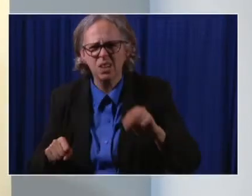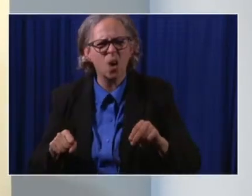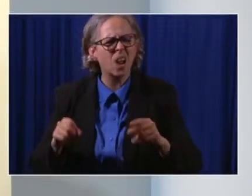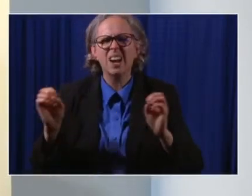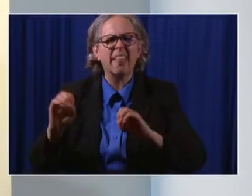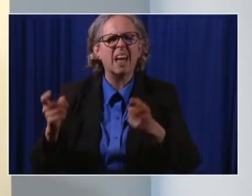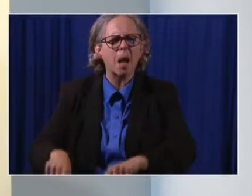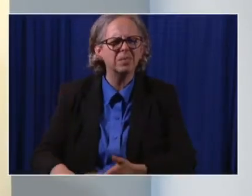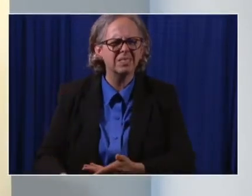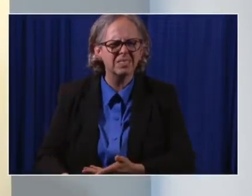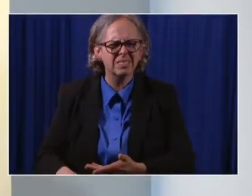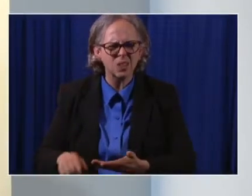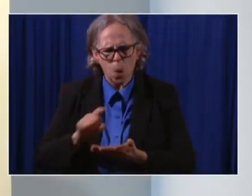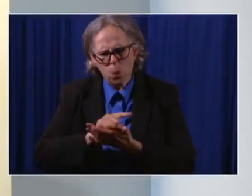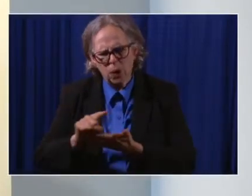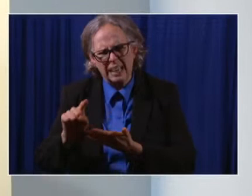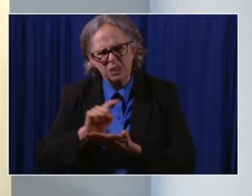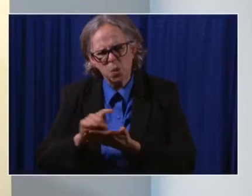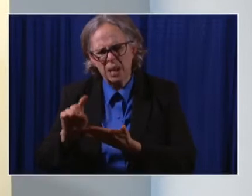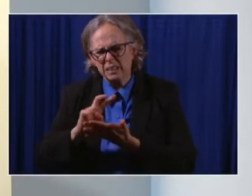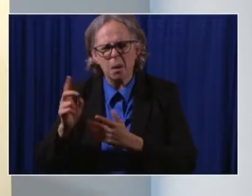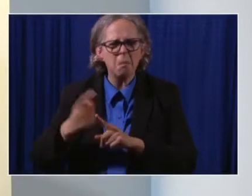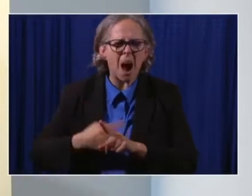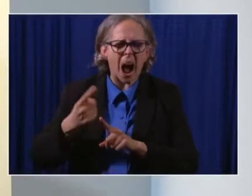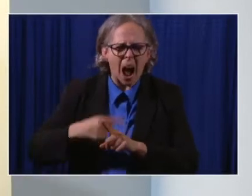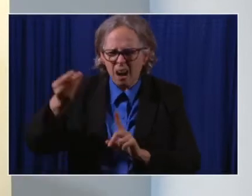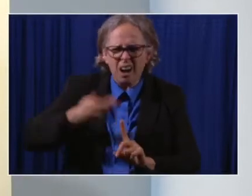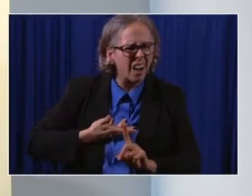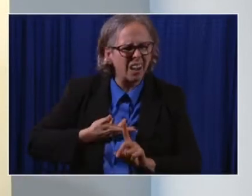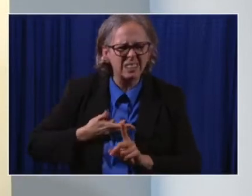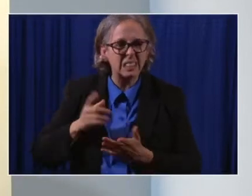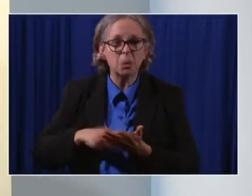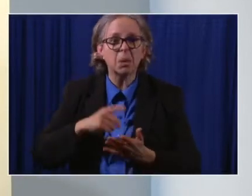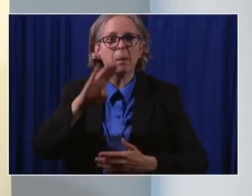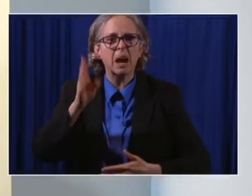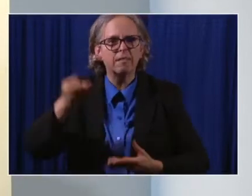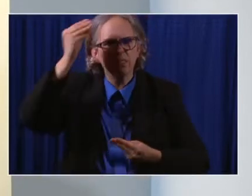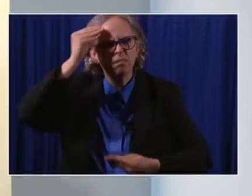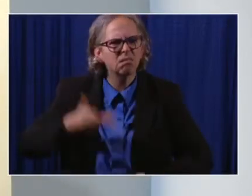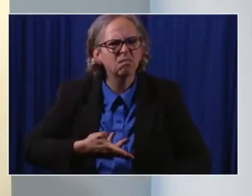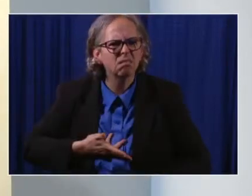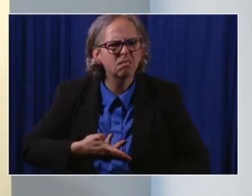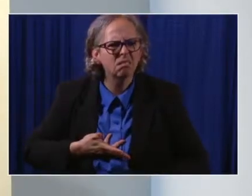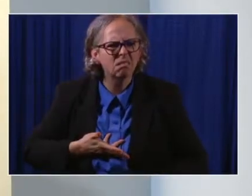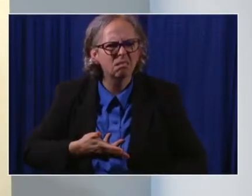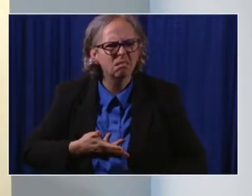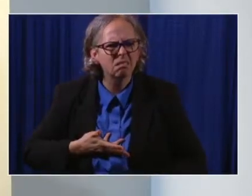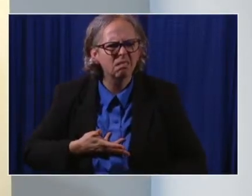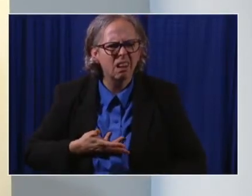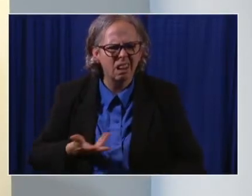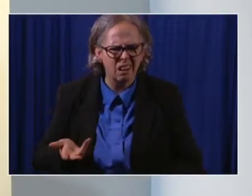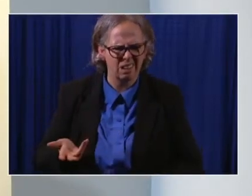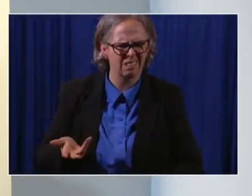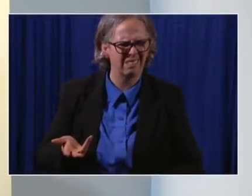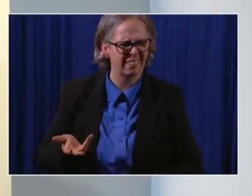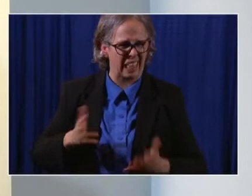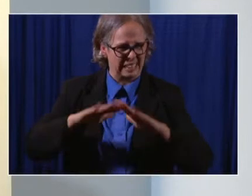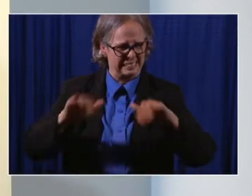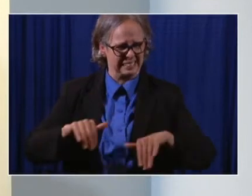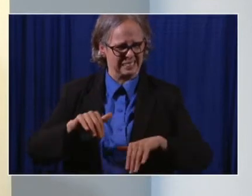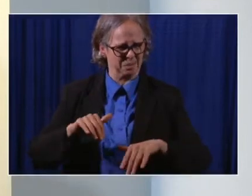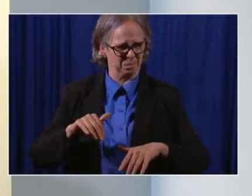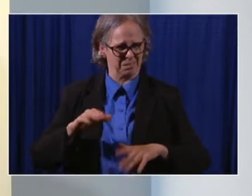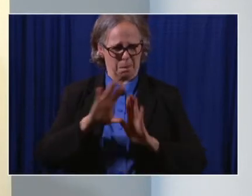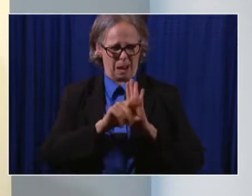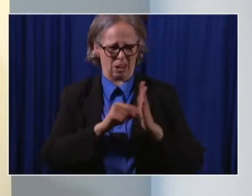months, sometimes never, they don't get they get the background check